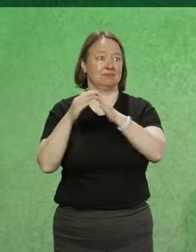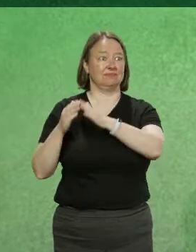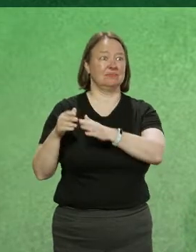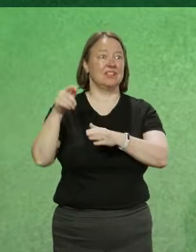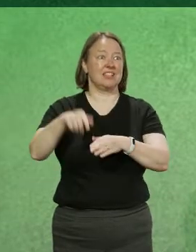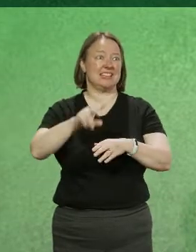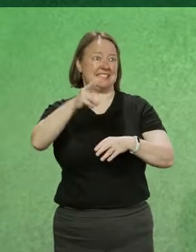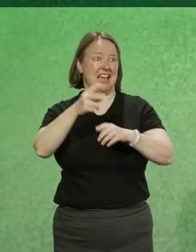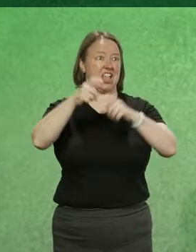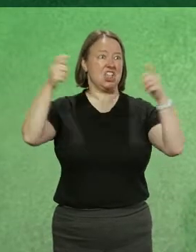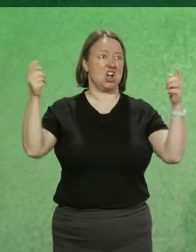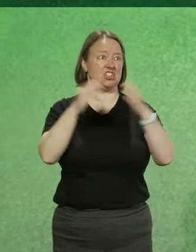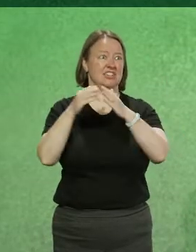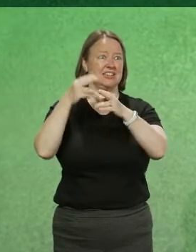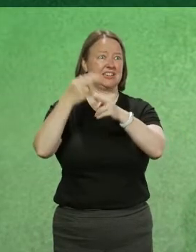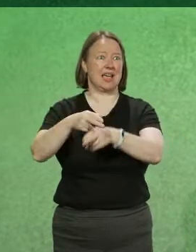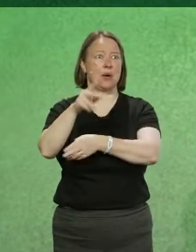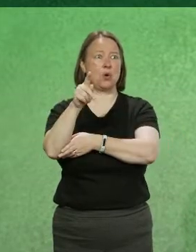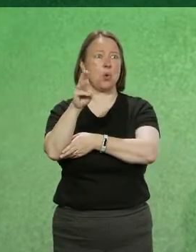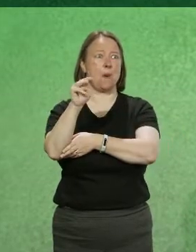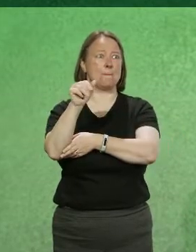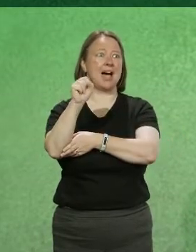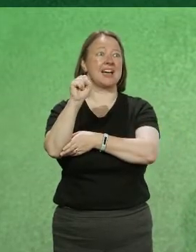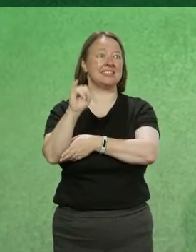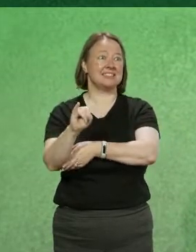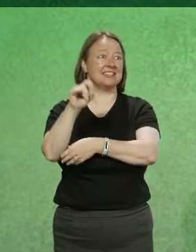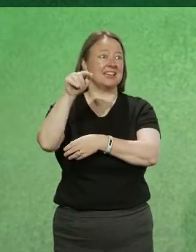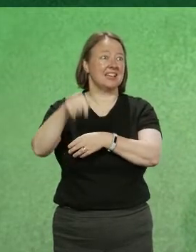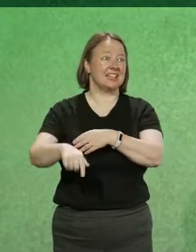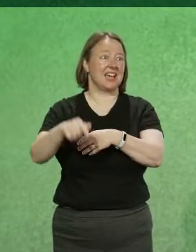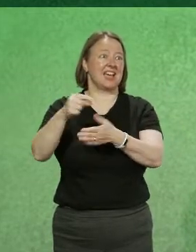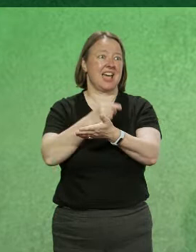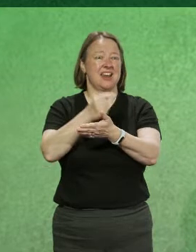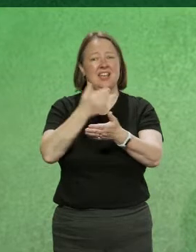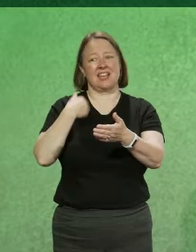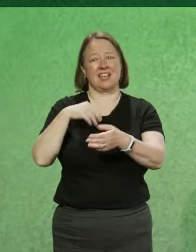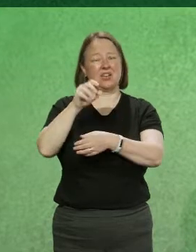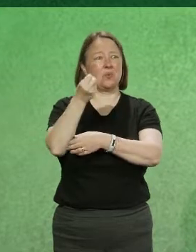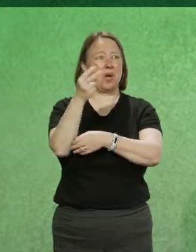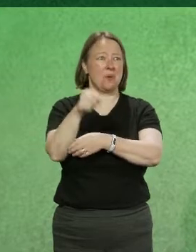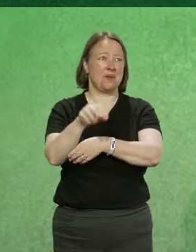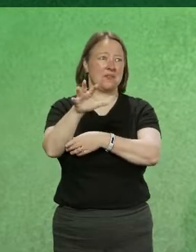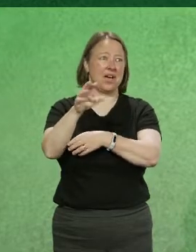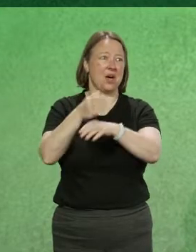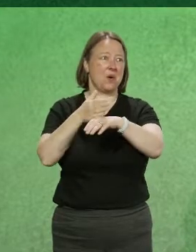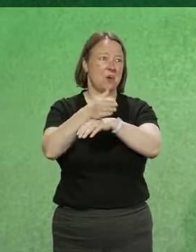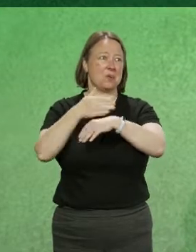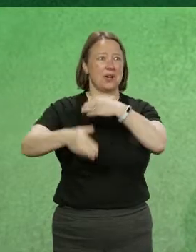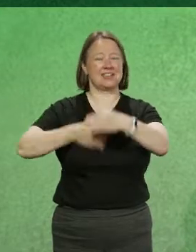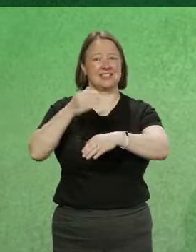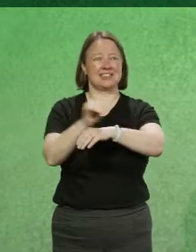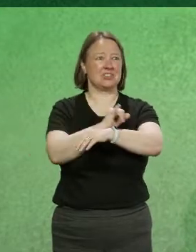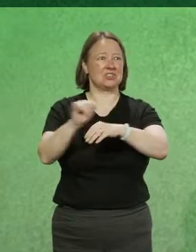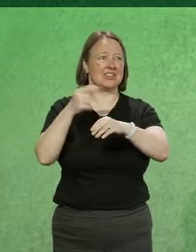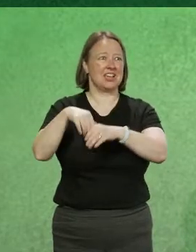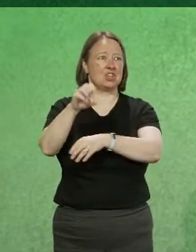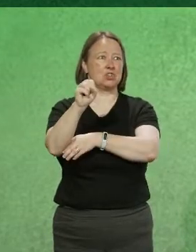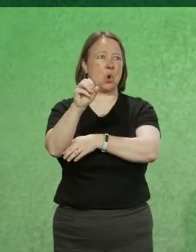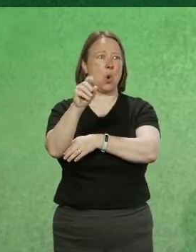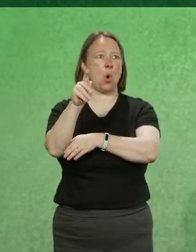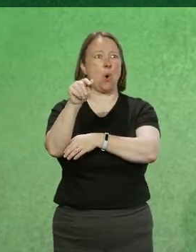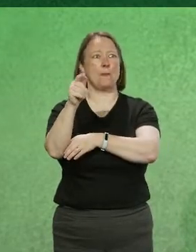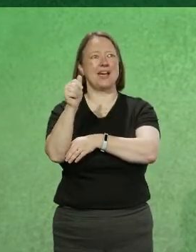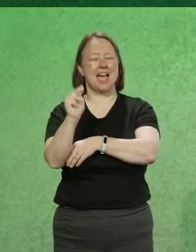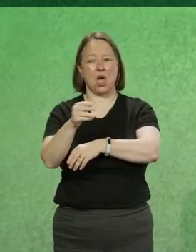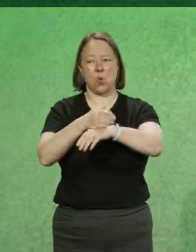wood processing industry, the Sokobam Wood Village. Being the biggest wood industry in Ghana, the Sokobam Wood Village alone accounts